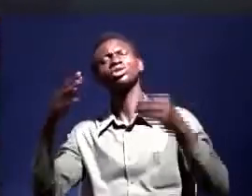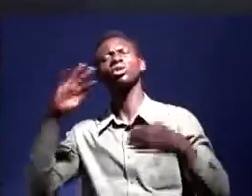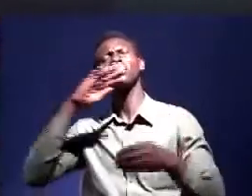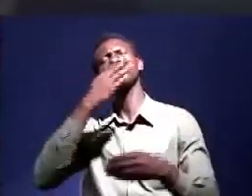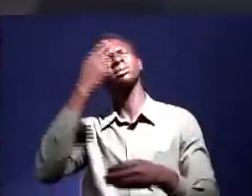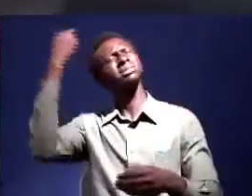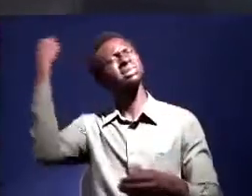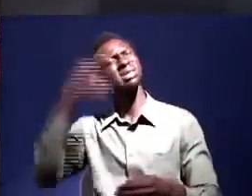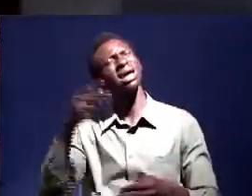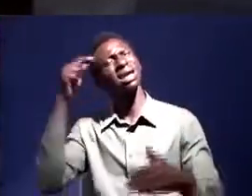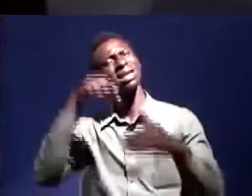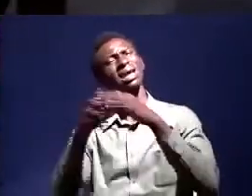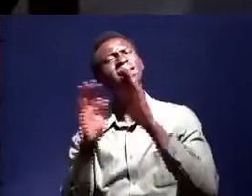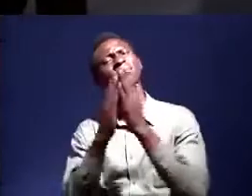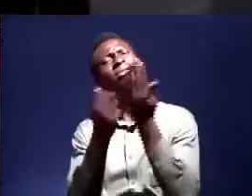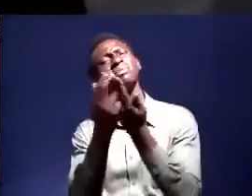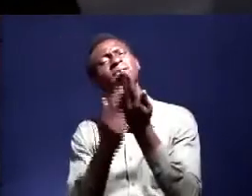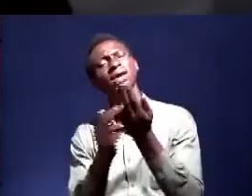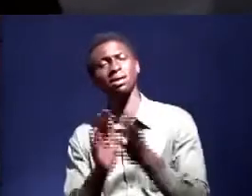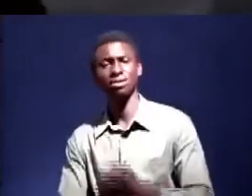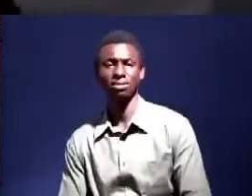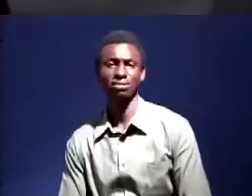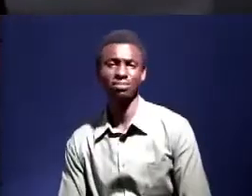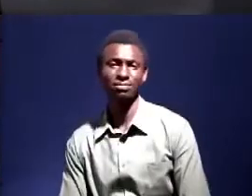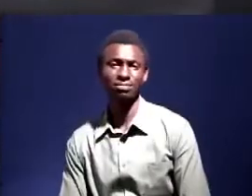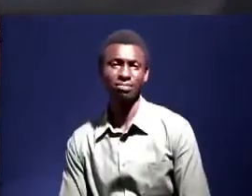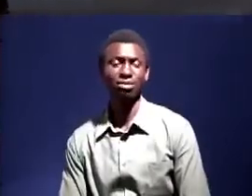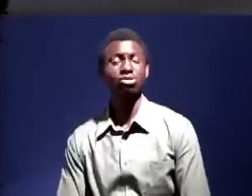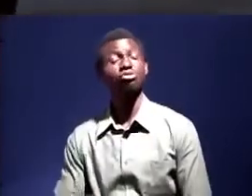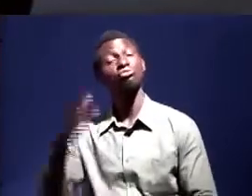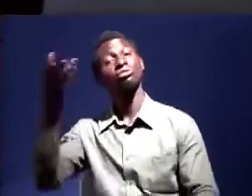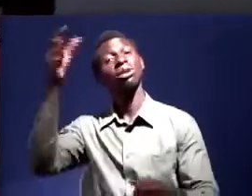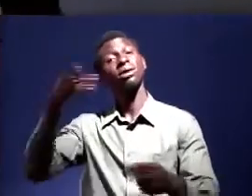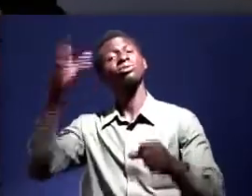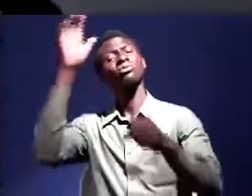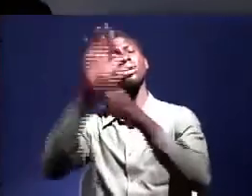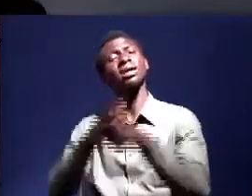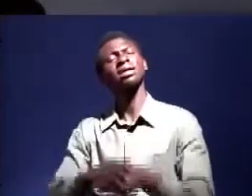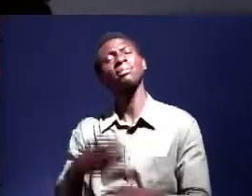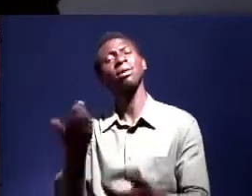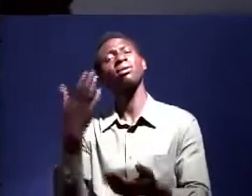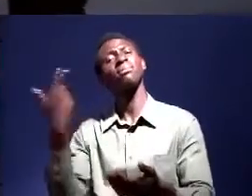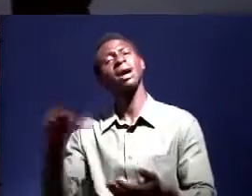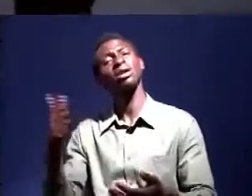There are many that have been baptized. They are wonderful Christians.